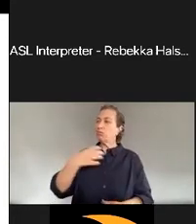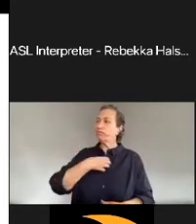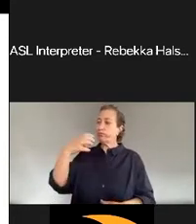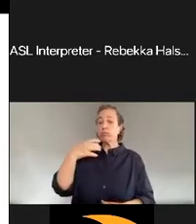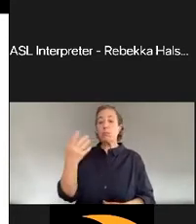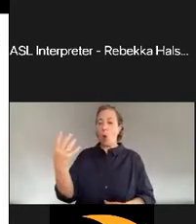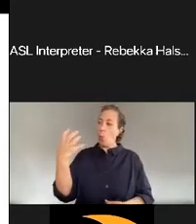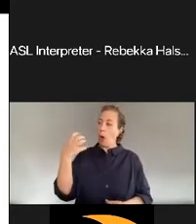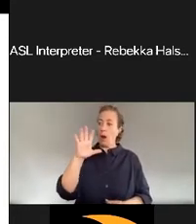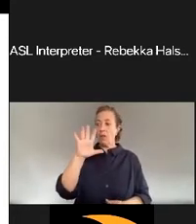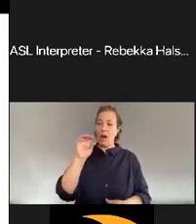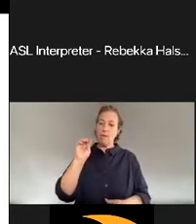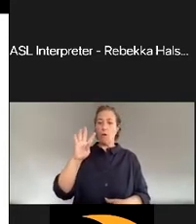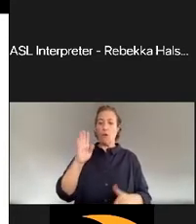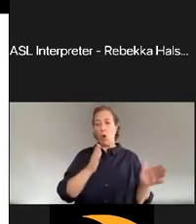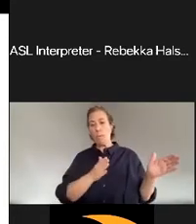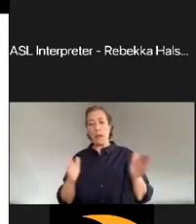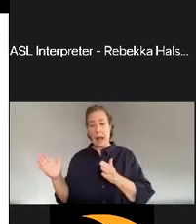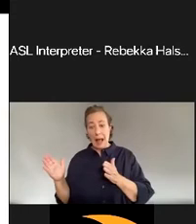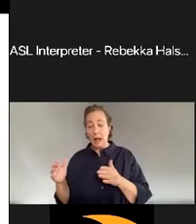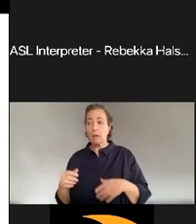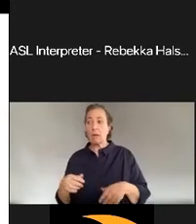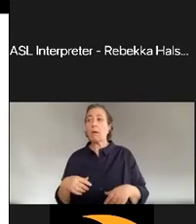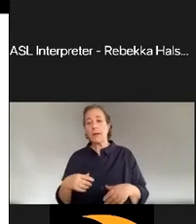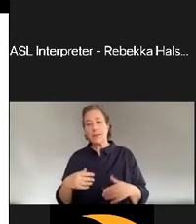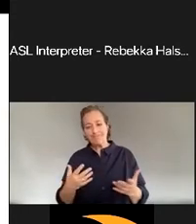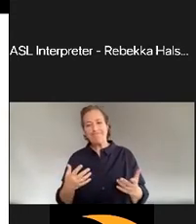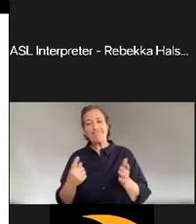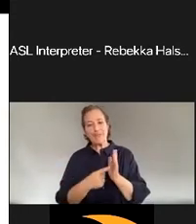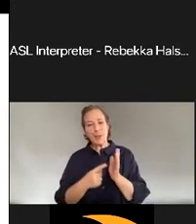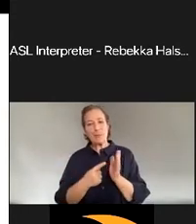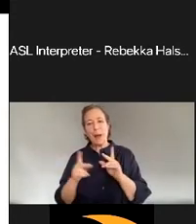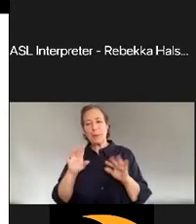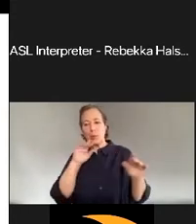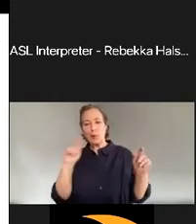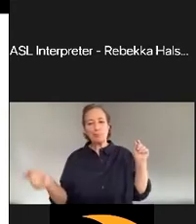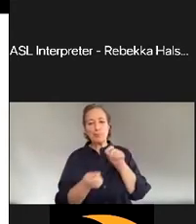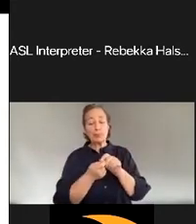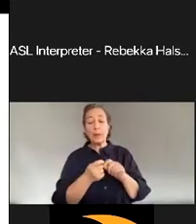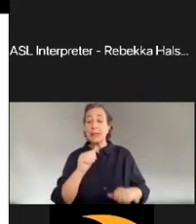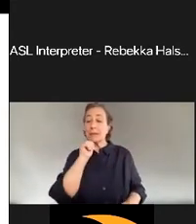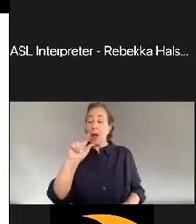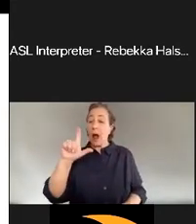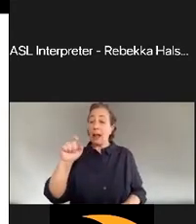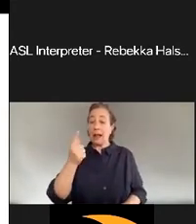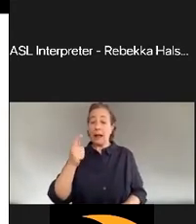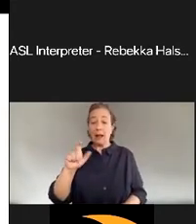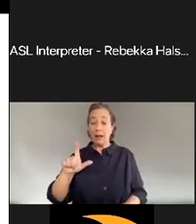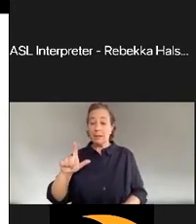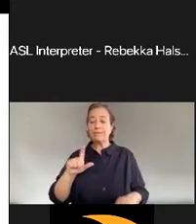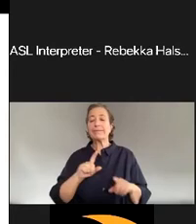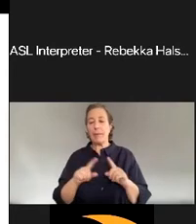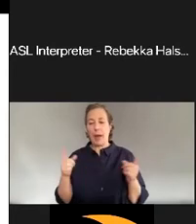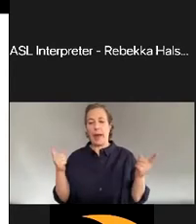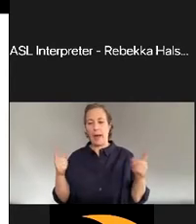example, they can in fact be retaliated against. It's not legal, but it can happen. And I think it's important